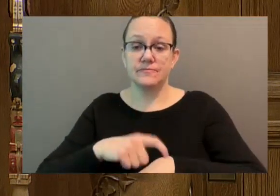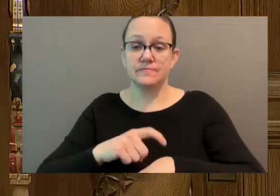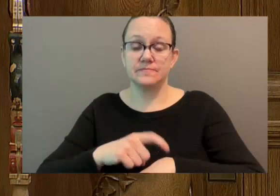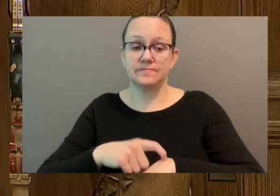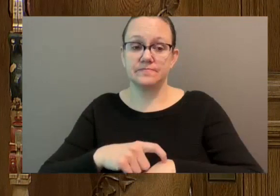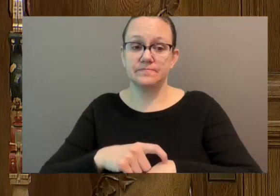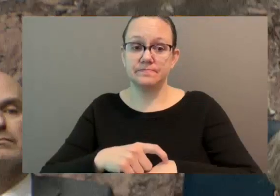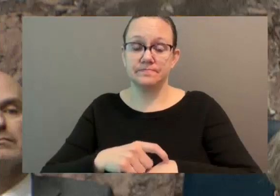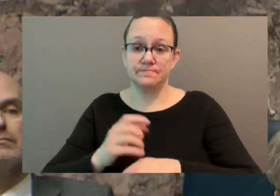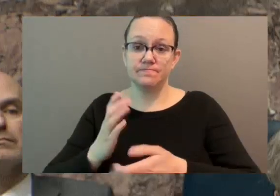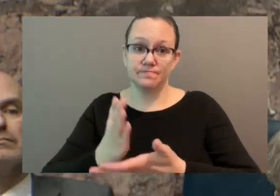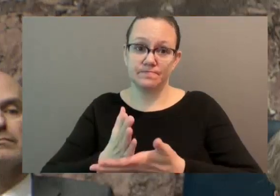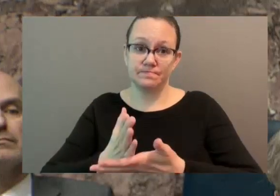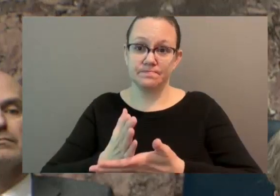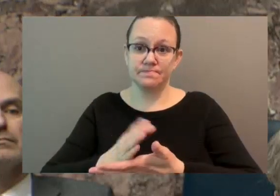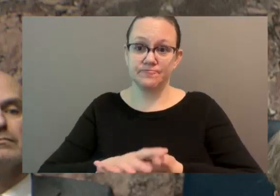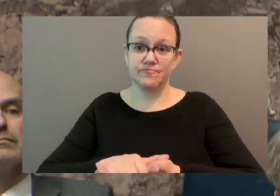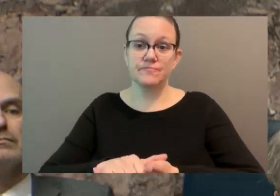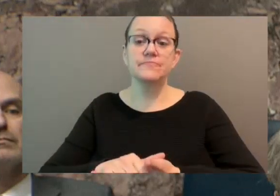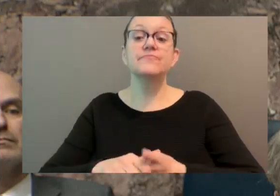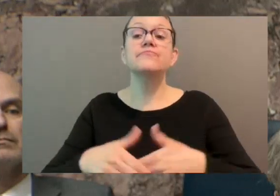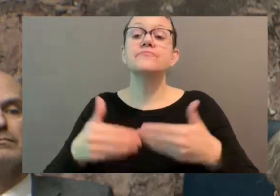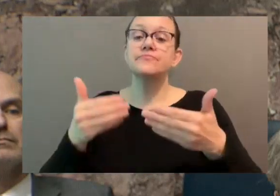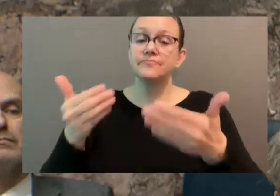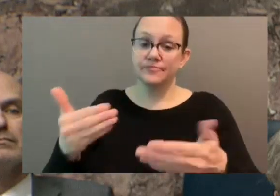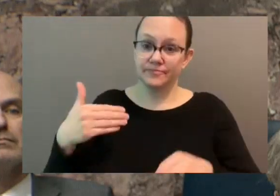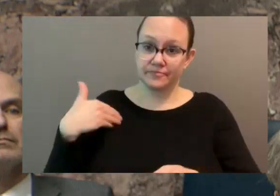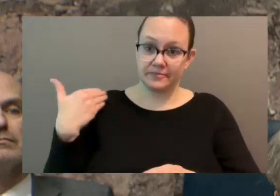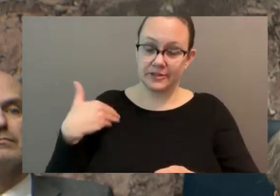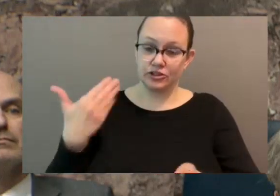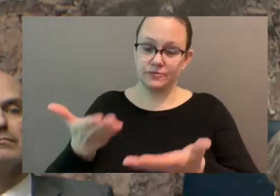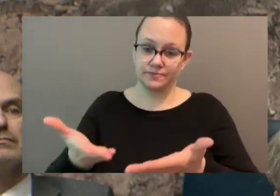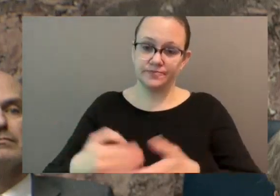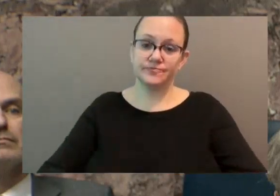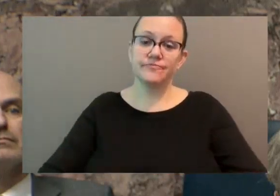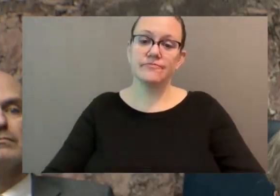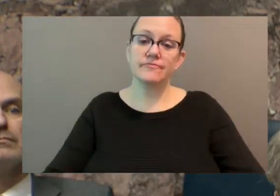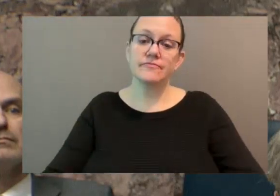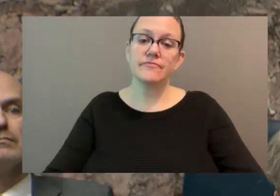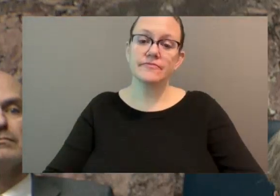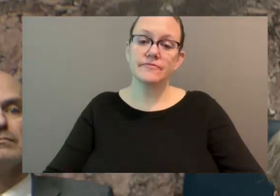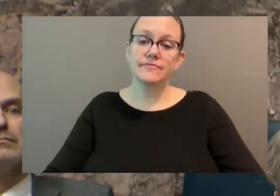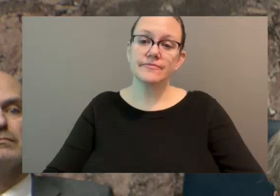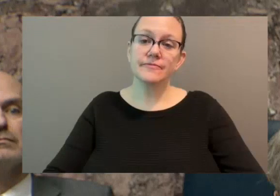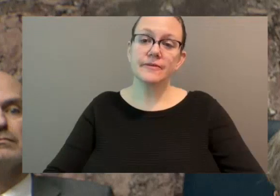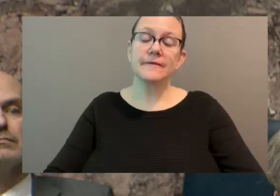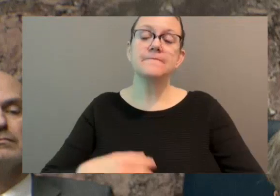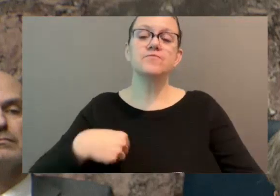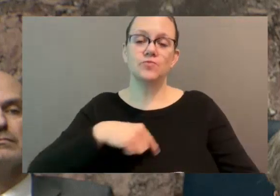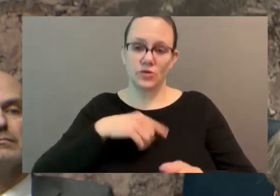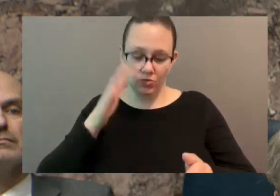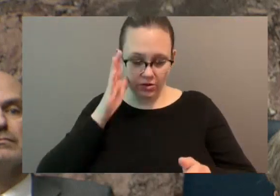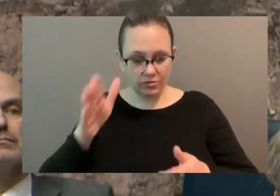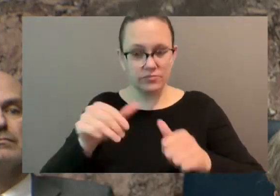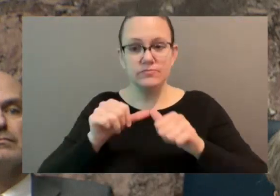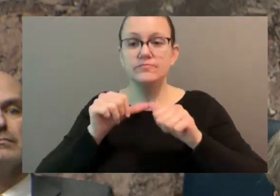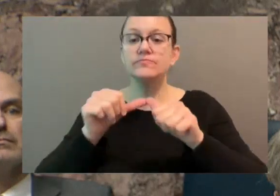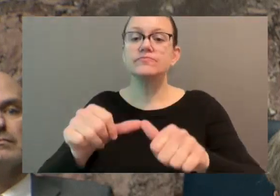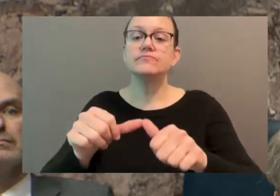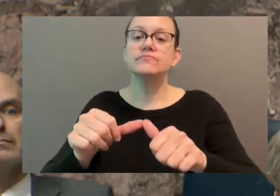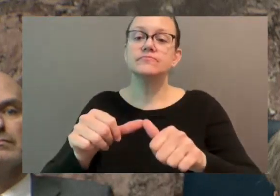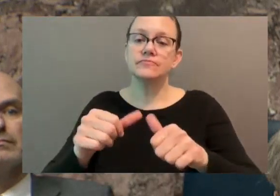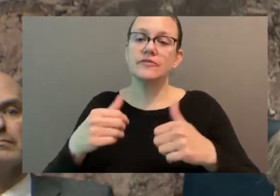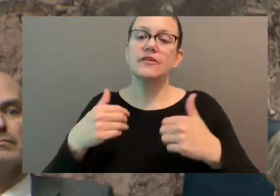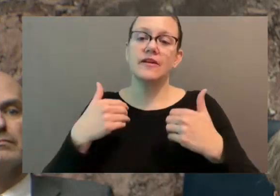conclude, please. Thank you, Mr. Speaker. We will continue to move forward with the credit ratings we have. We recognize that there's a global